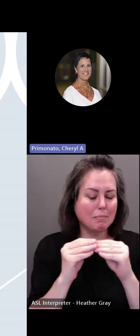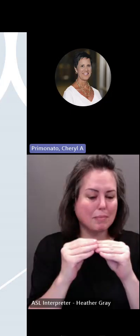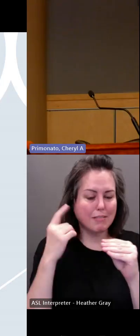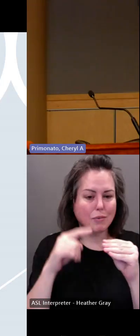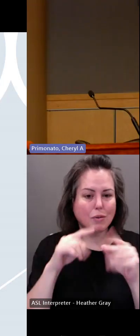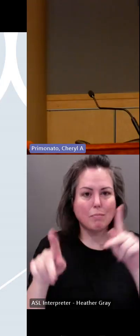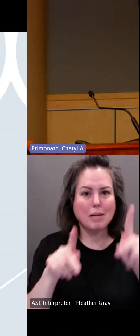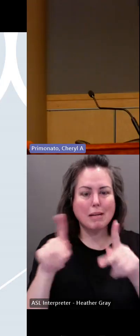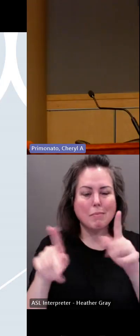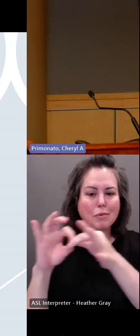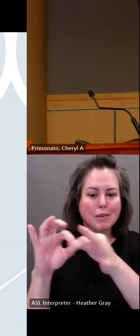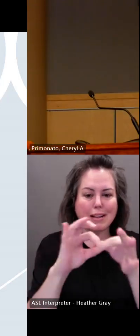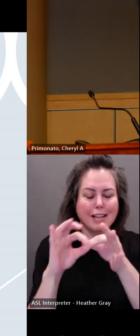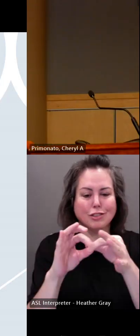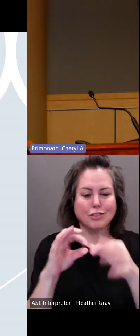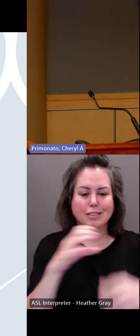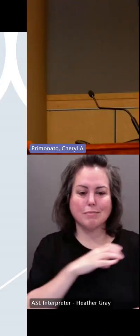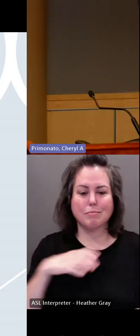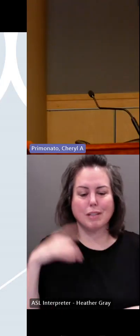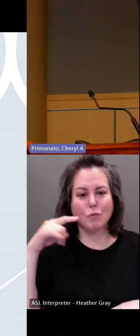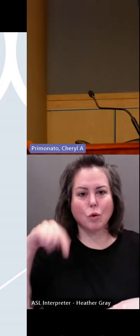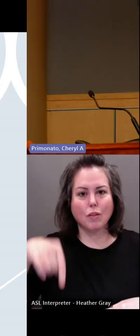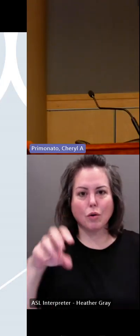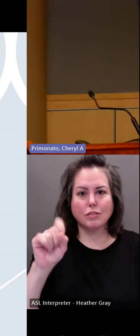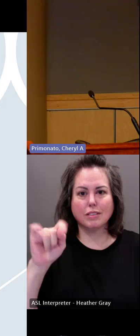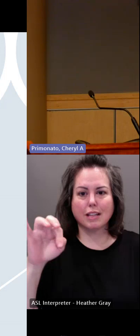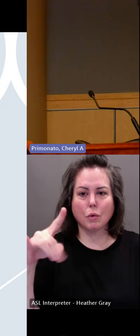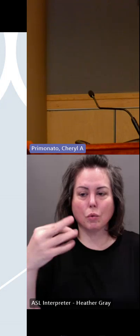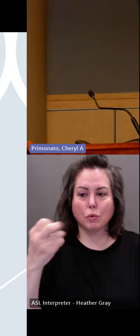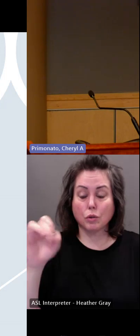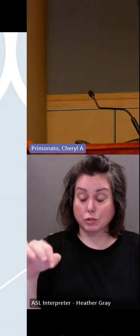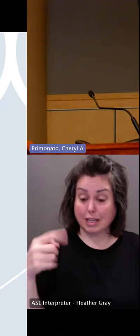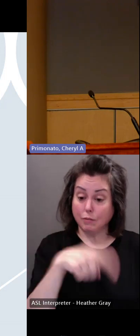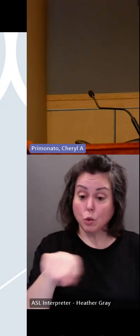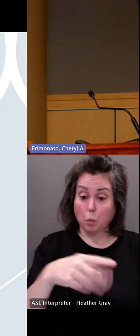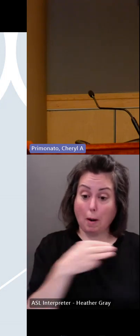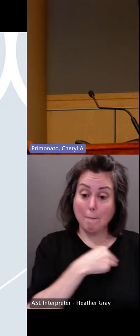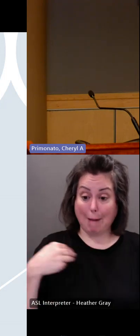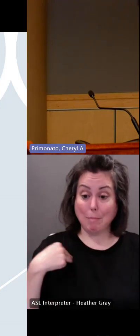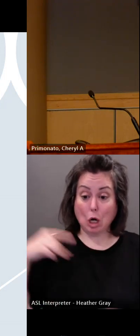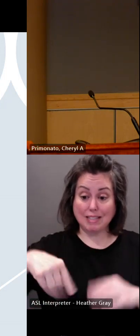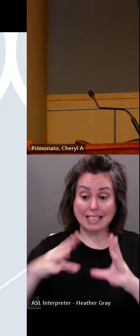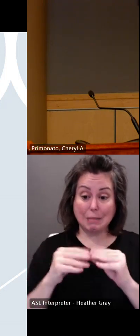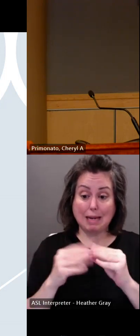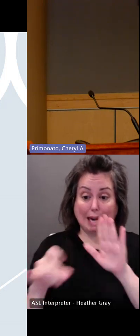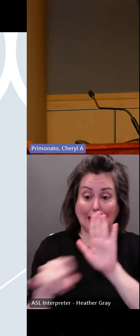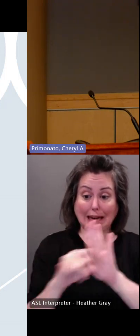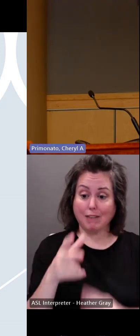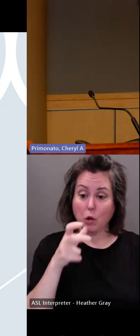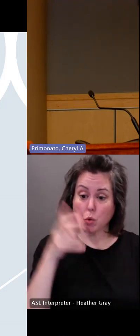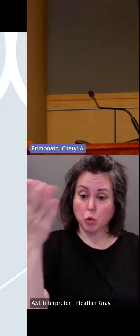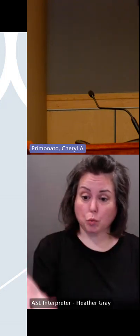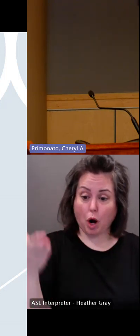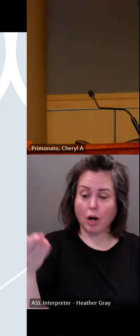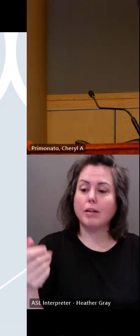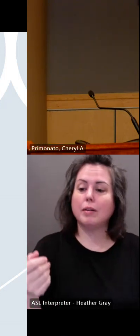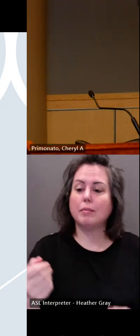Stakeholders Relations Committee. Members of the committee, could you please identify yourselves? Tom